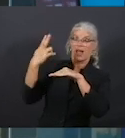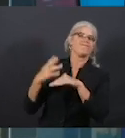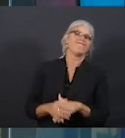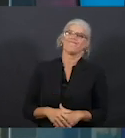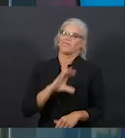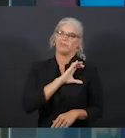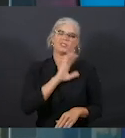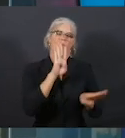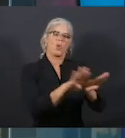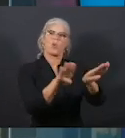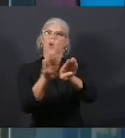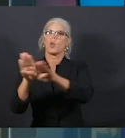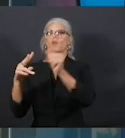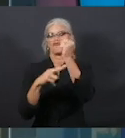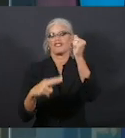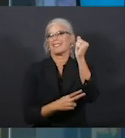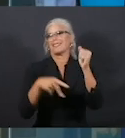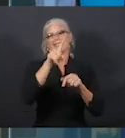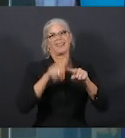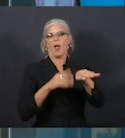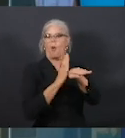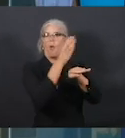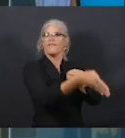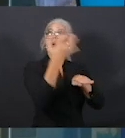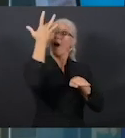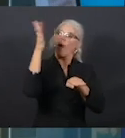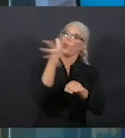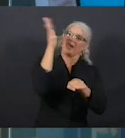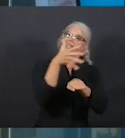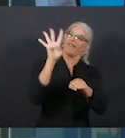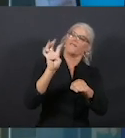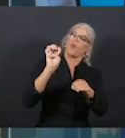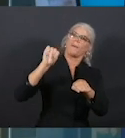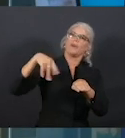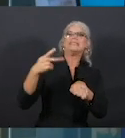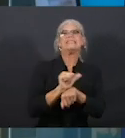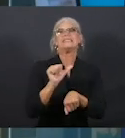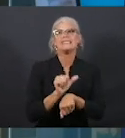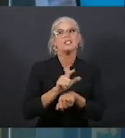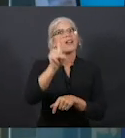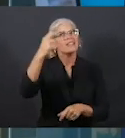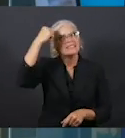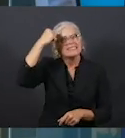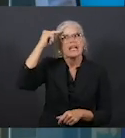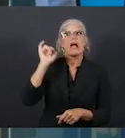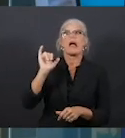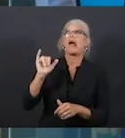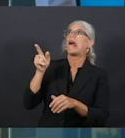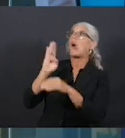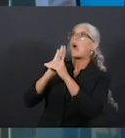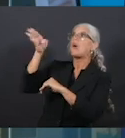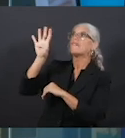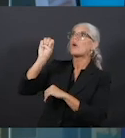bridges to traffic. So please keep that in mind as you're looking at evacuation orders, as you're preparing to move around. Once the winds reach 40